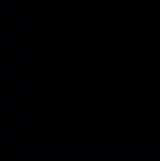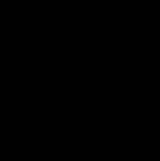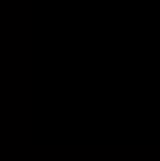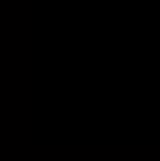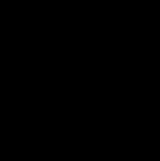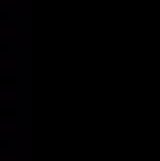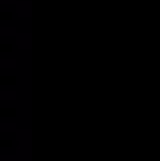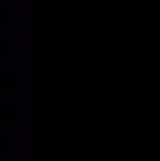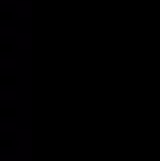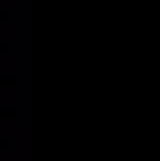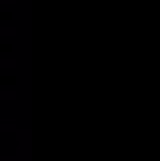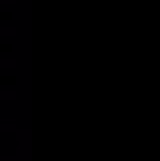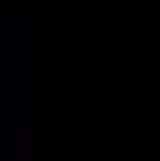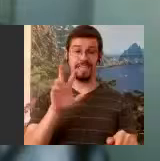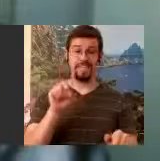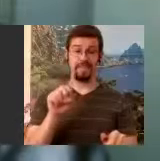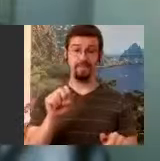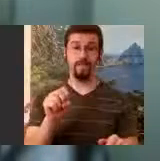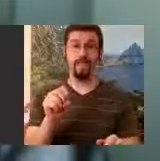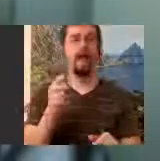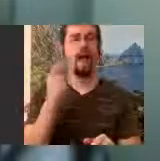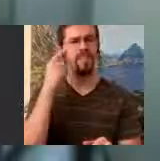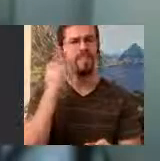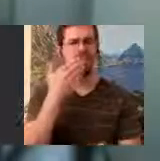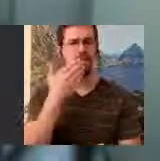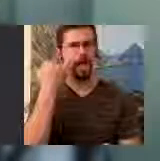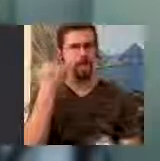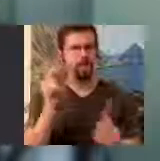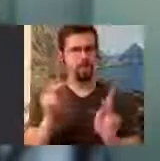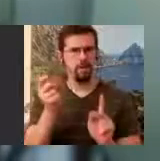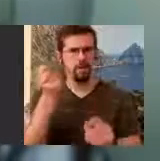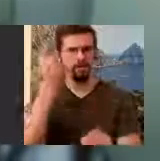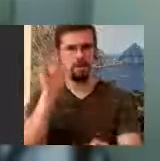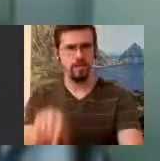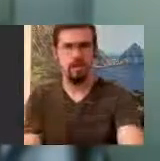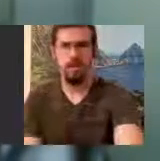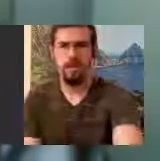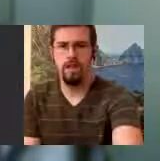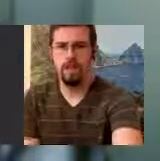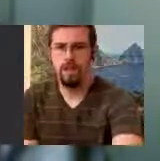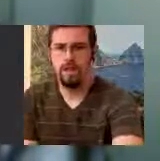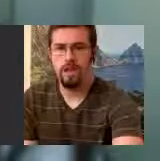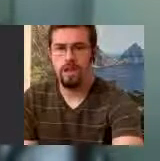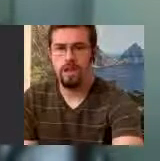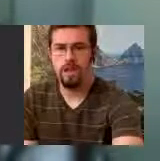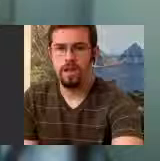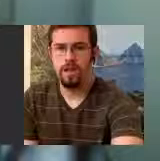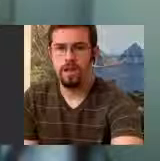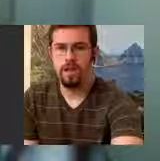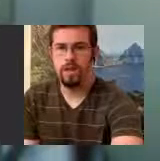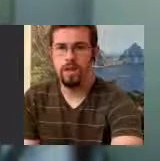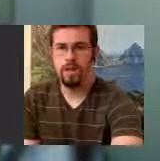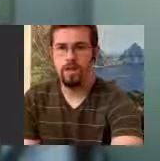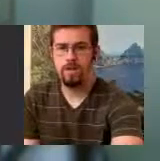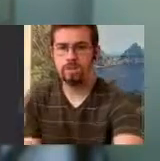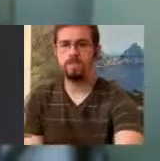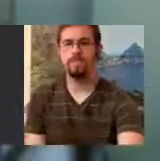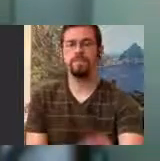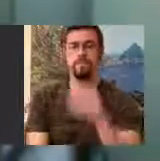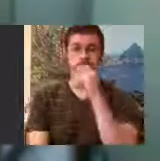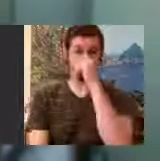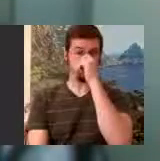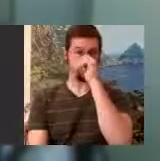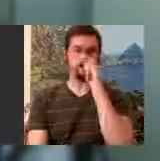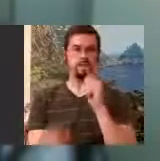because, you know, these topics are totally understandable to you and to other software developers, but for